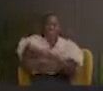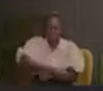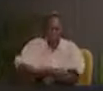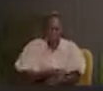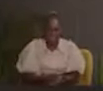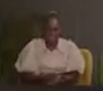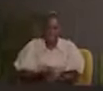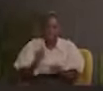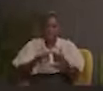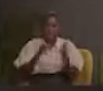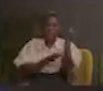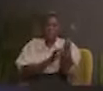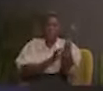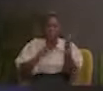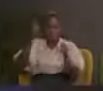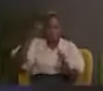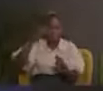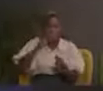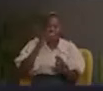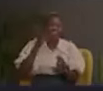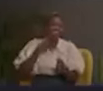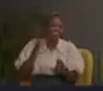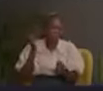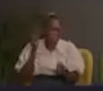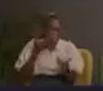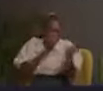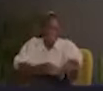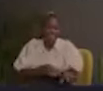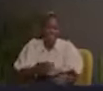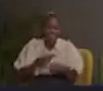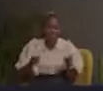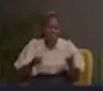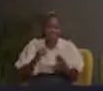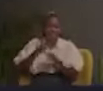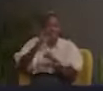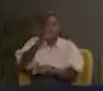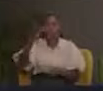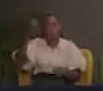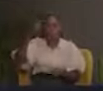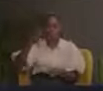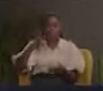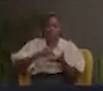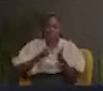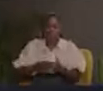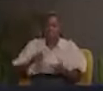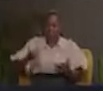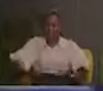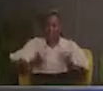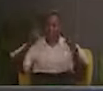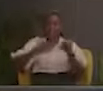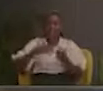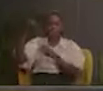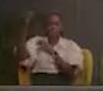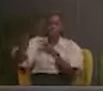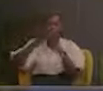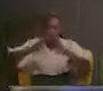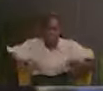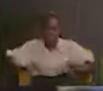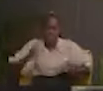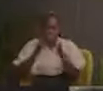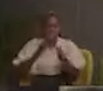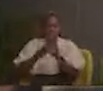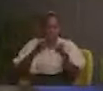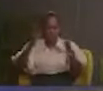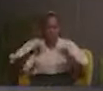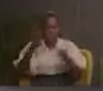death, but to be spiritually minded, it says, is life and peace. I understand that if it must happen God's way in my